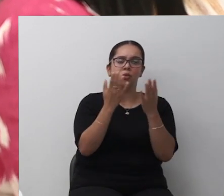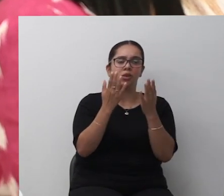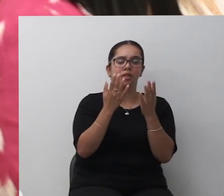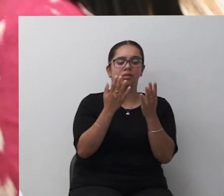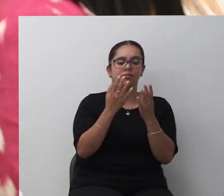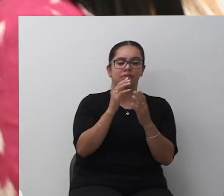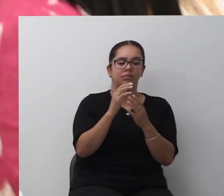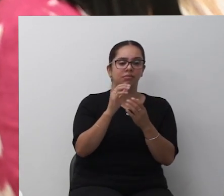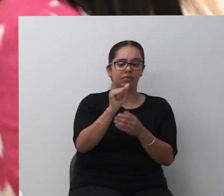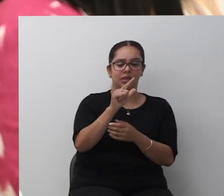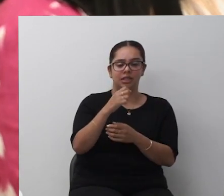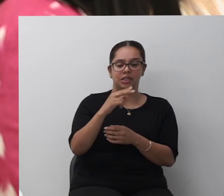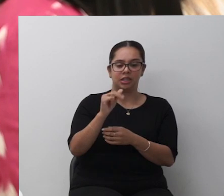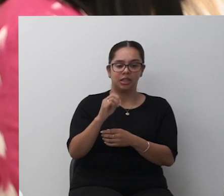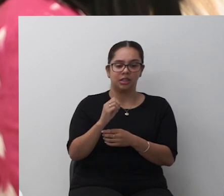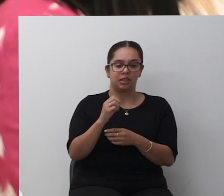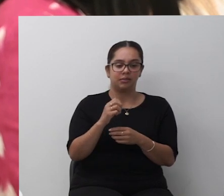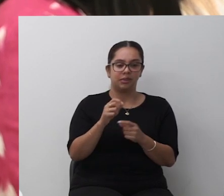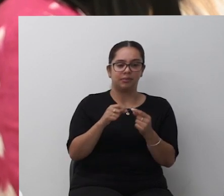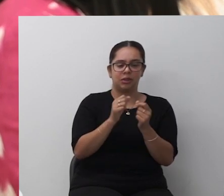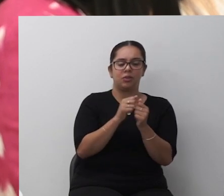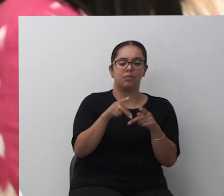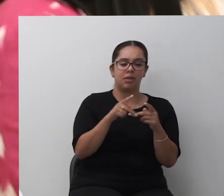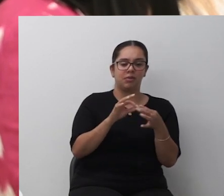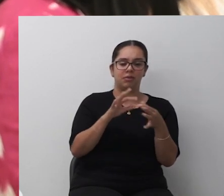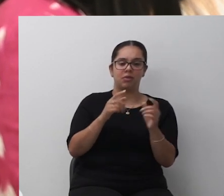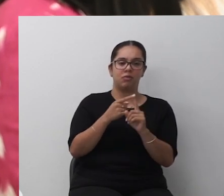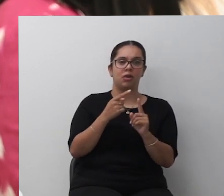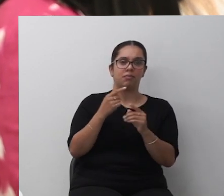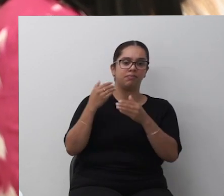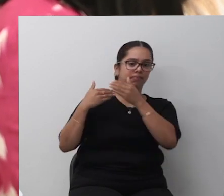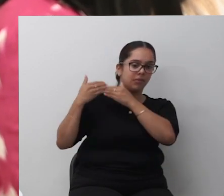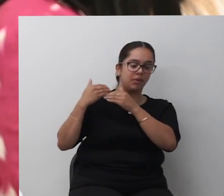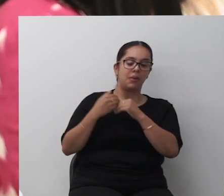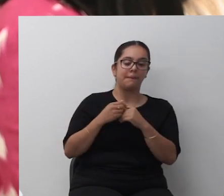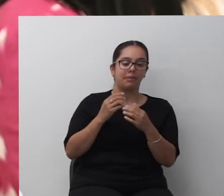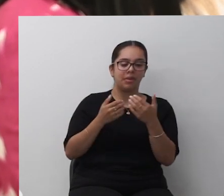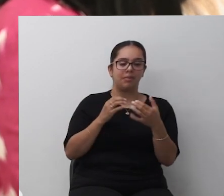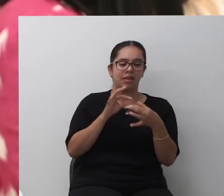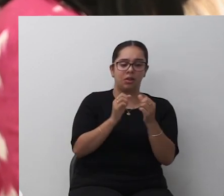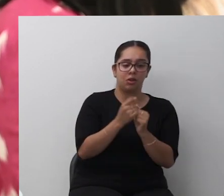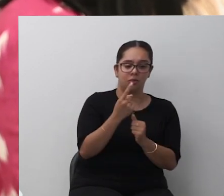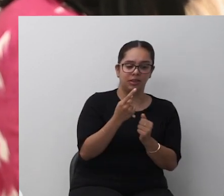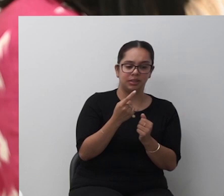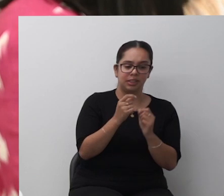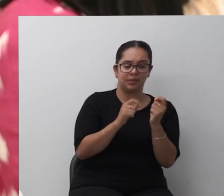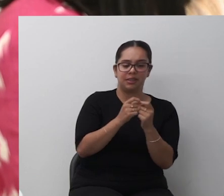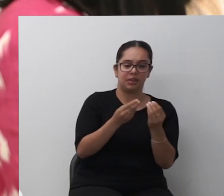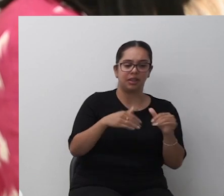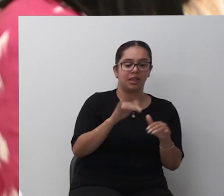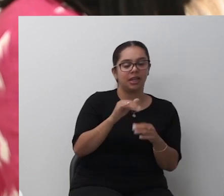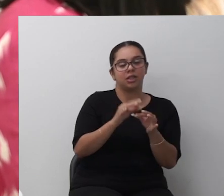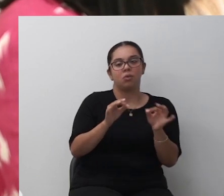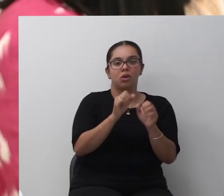especially for folks who are disconnected from where their ancestors were so tied to maybe one specific land, it's especially important work